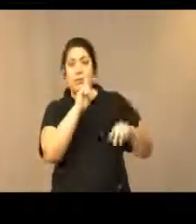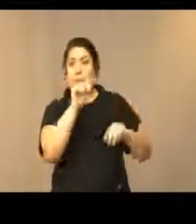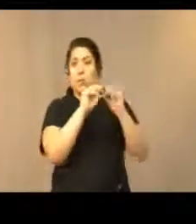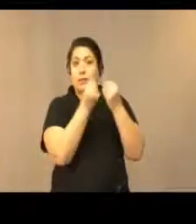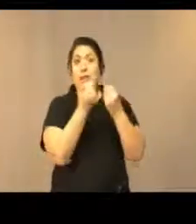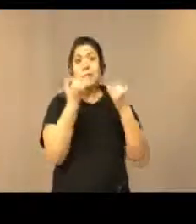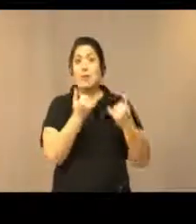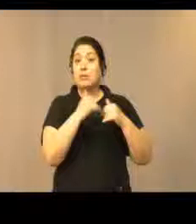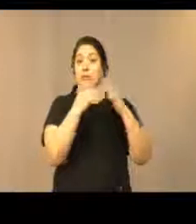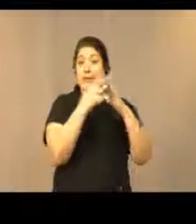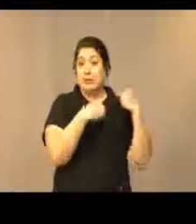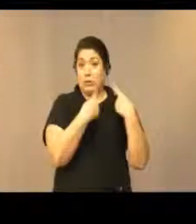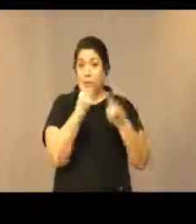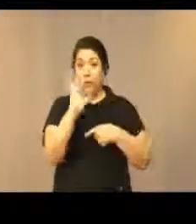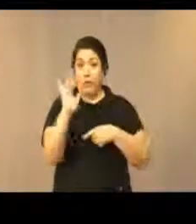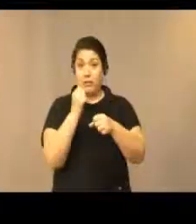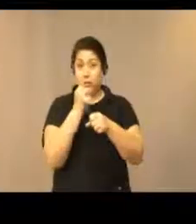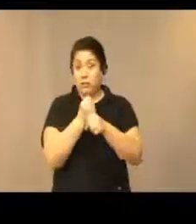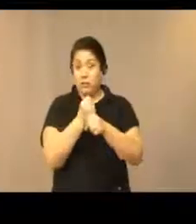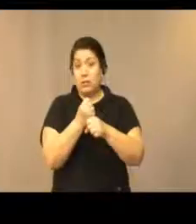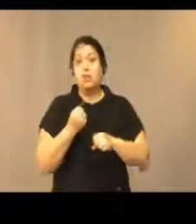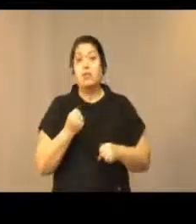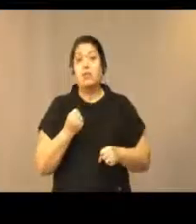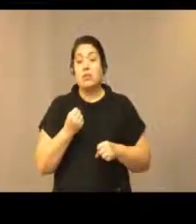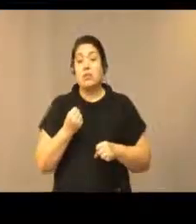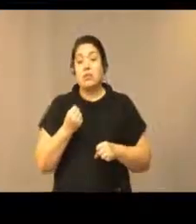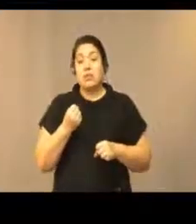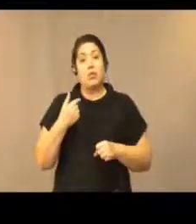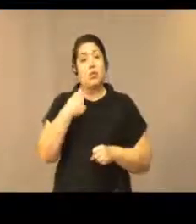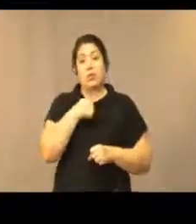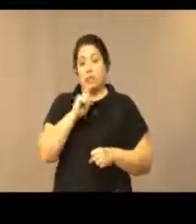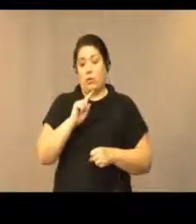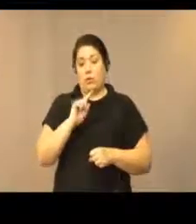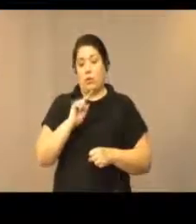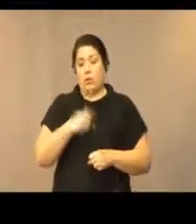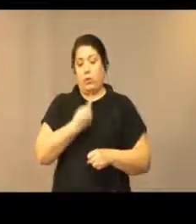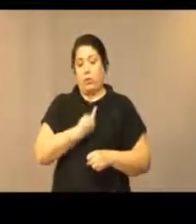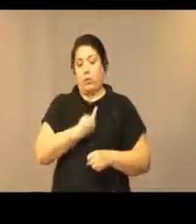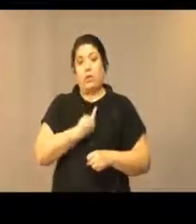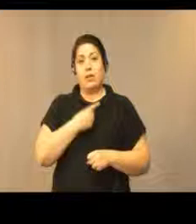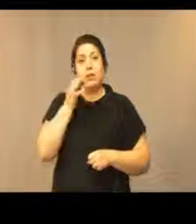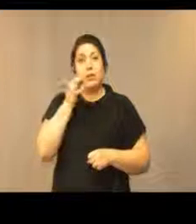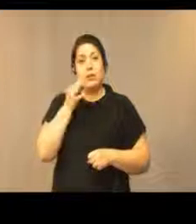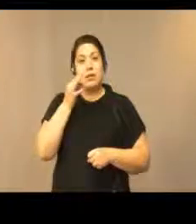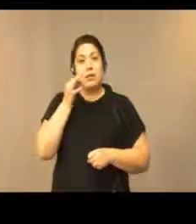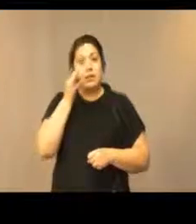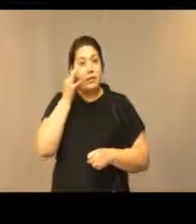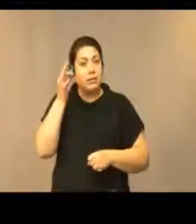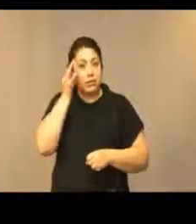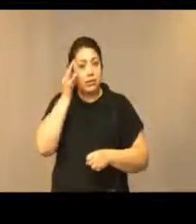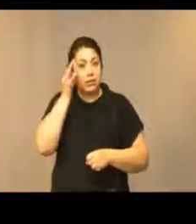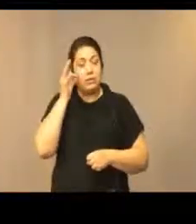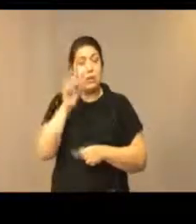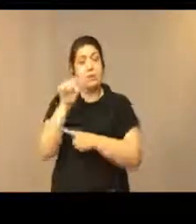year of operation last year in 2006. We are the only standalone Indigenous disability organization of its type in